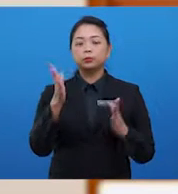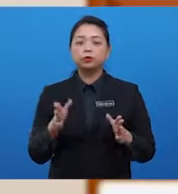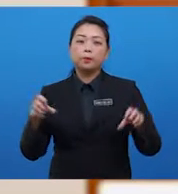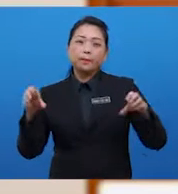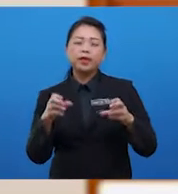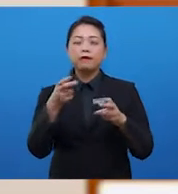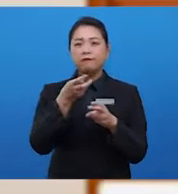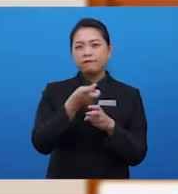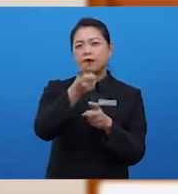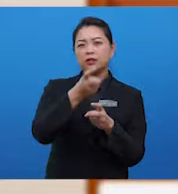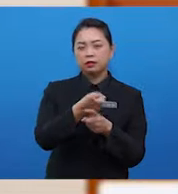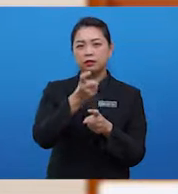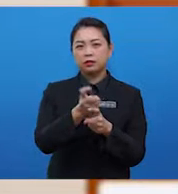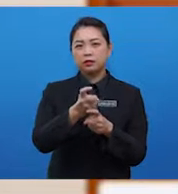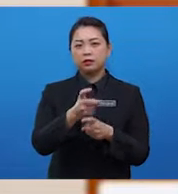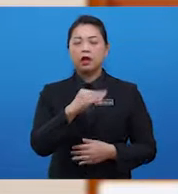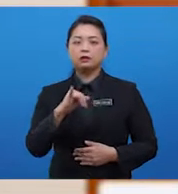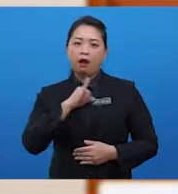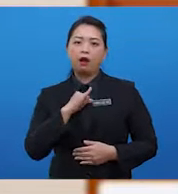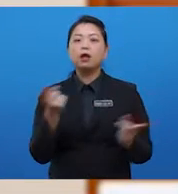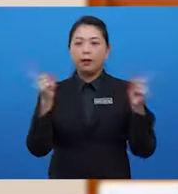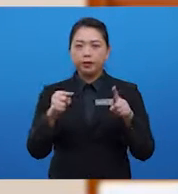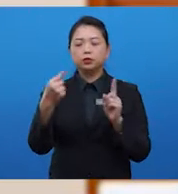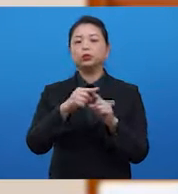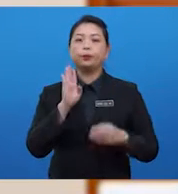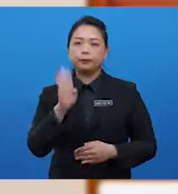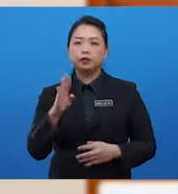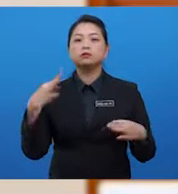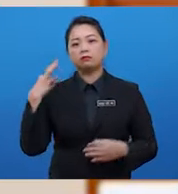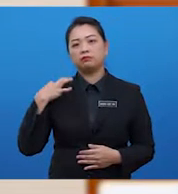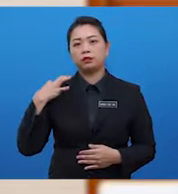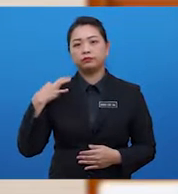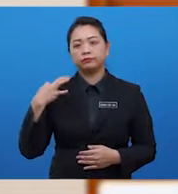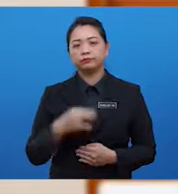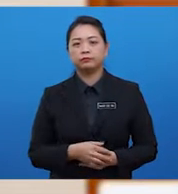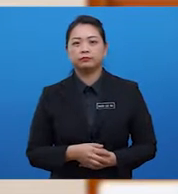of. And I happen to be a candidate.